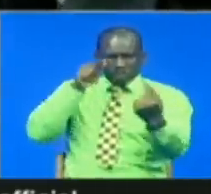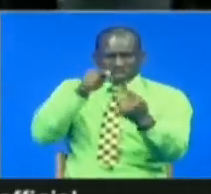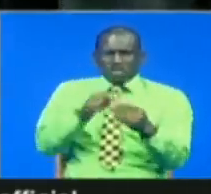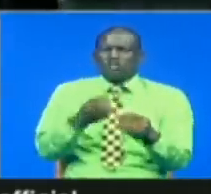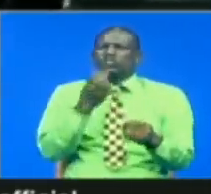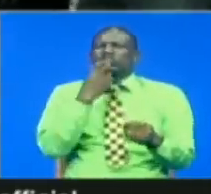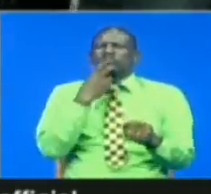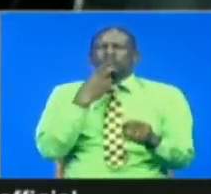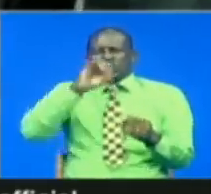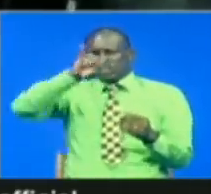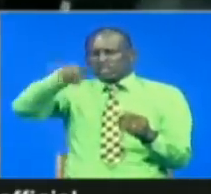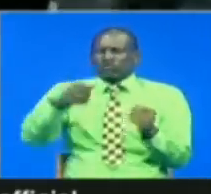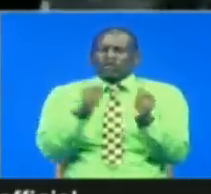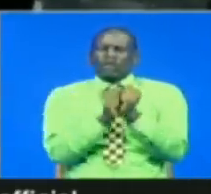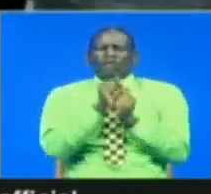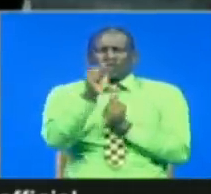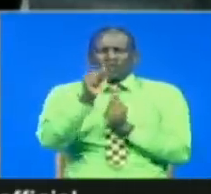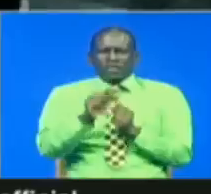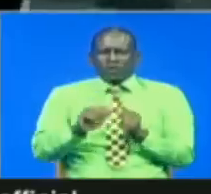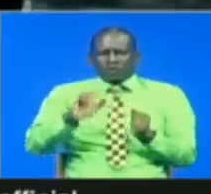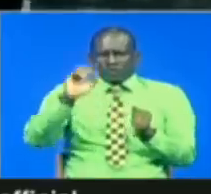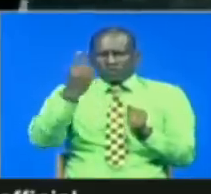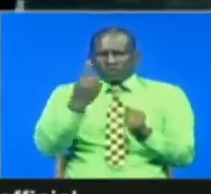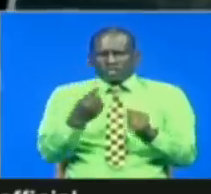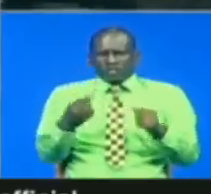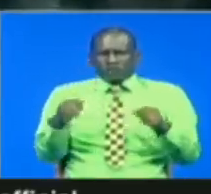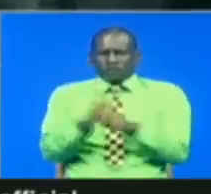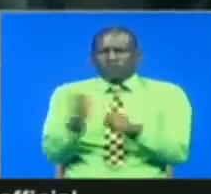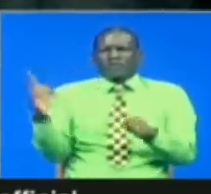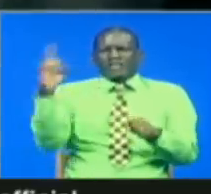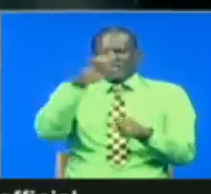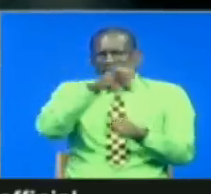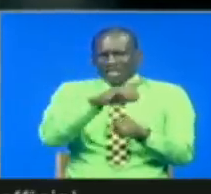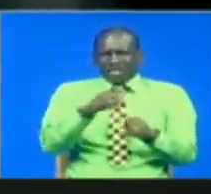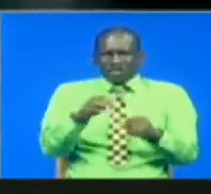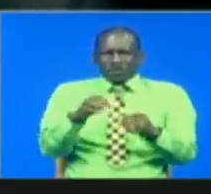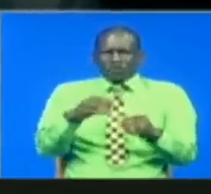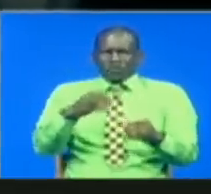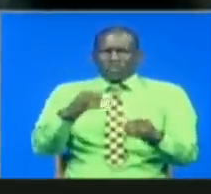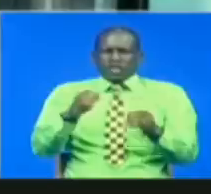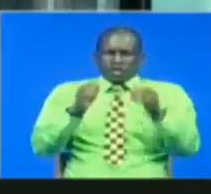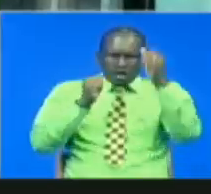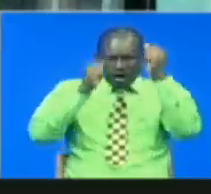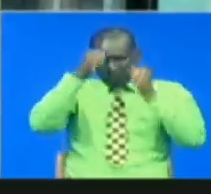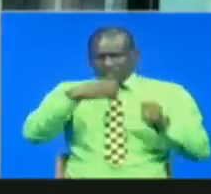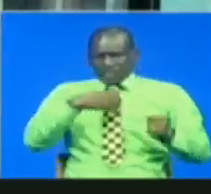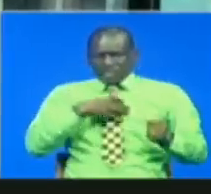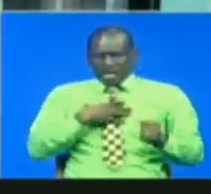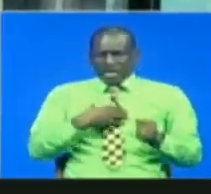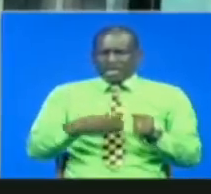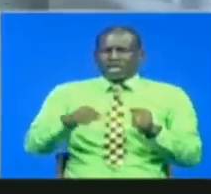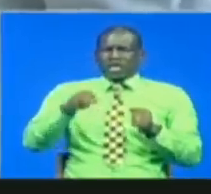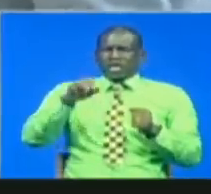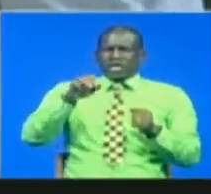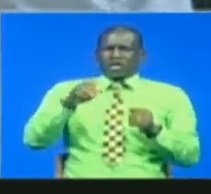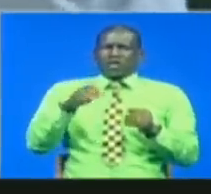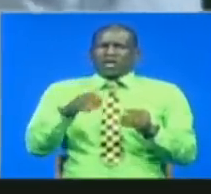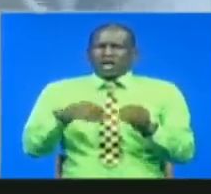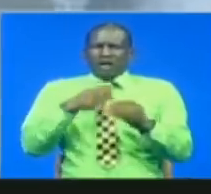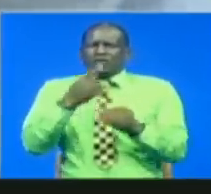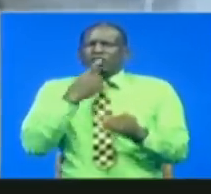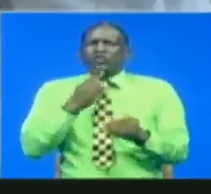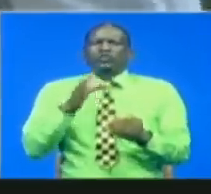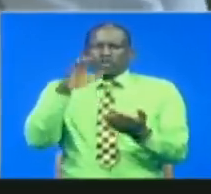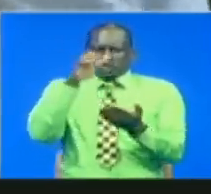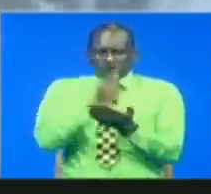Tuesday, January the 15th, was the first full day in office for Major retired Twalib Mubarak, who, after being sworn into office, takes over